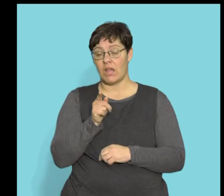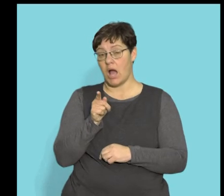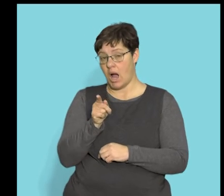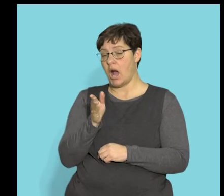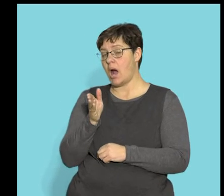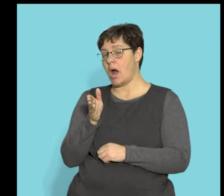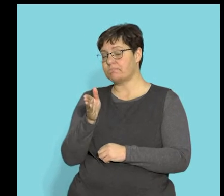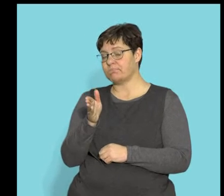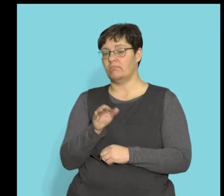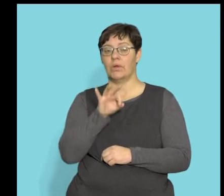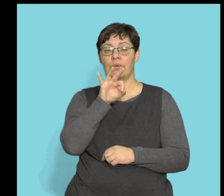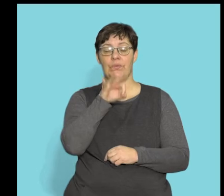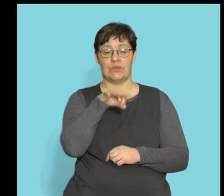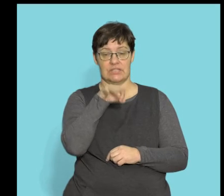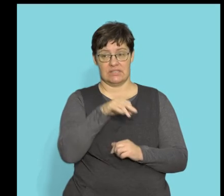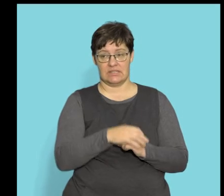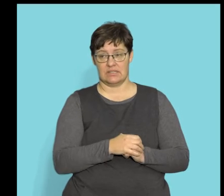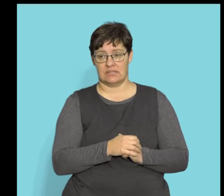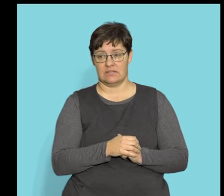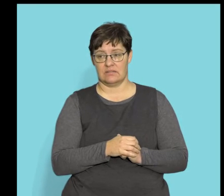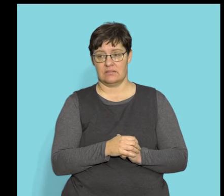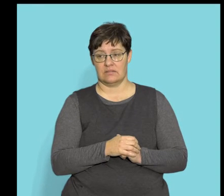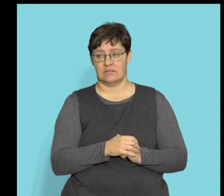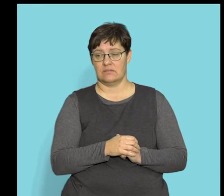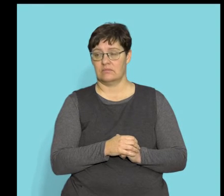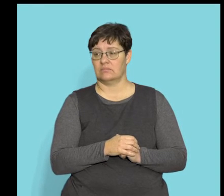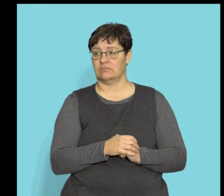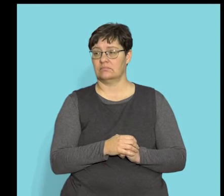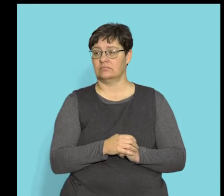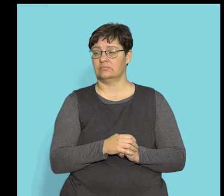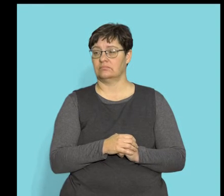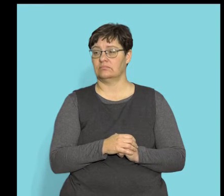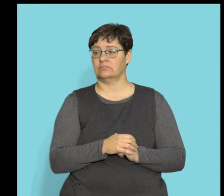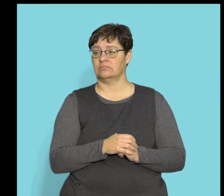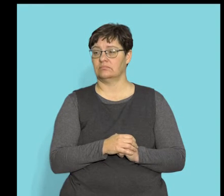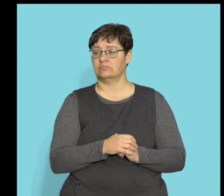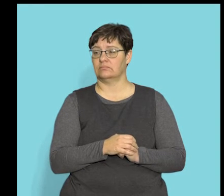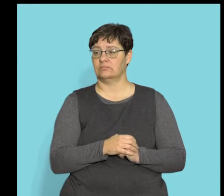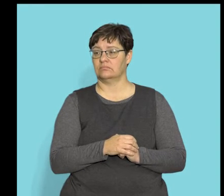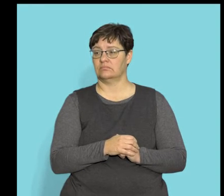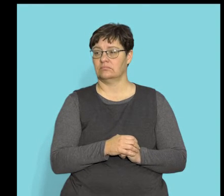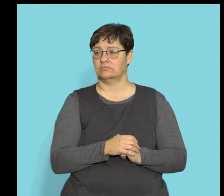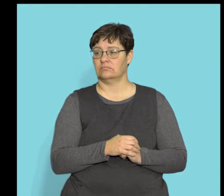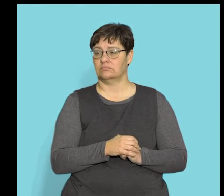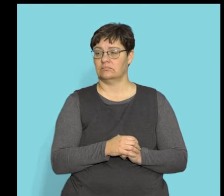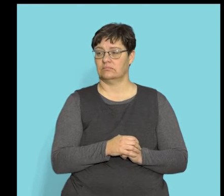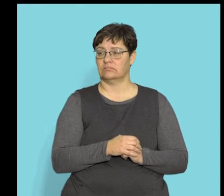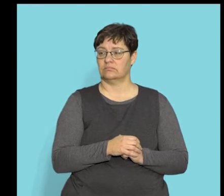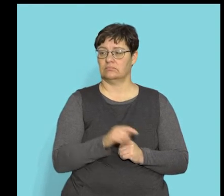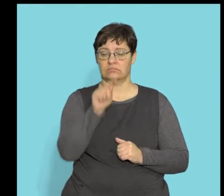height. In this case, please note that I actually have been given the perpendicular height. I've been given this right